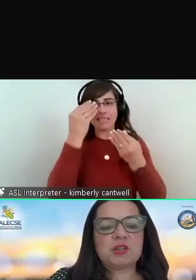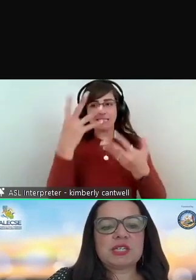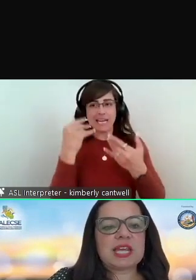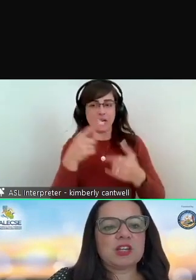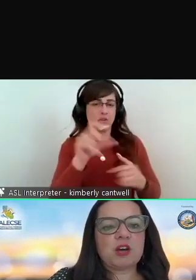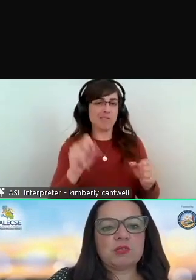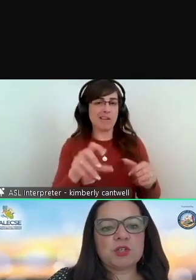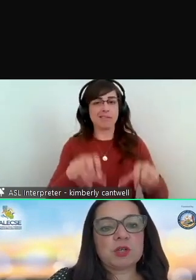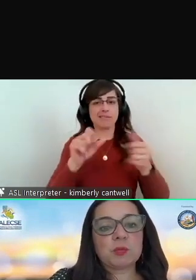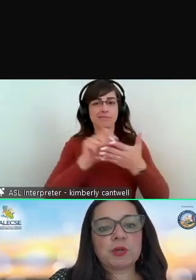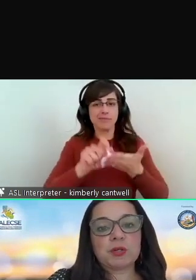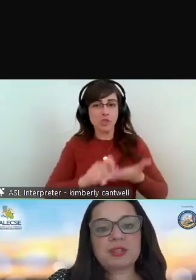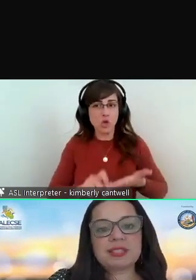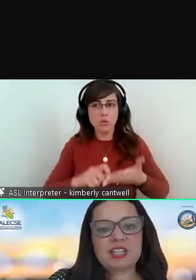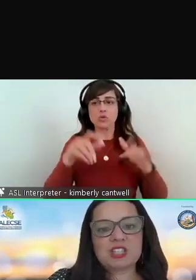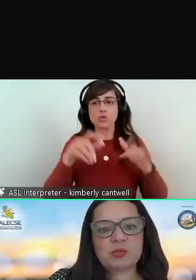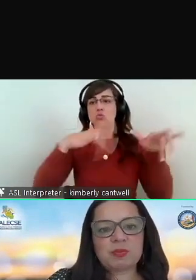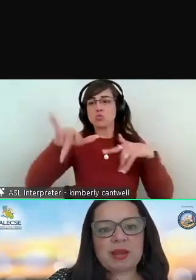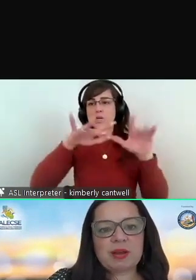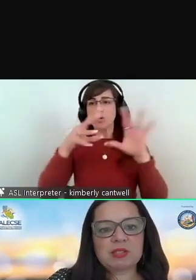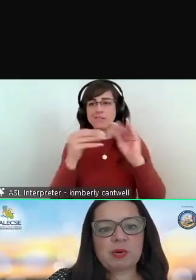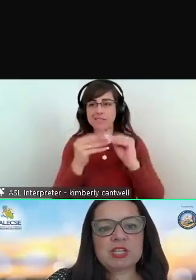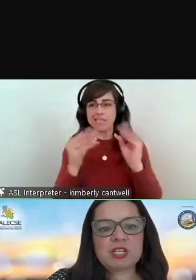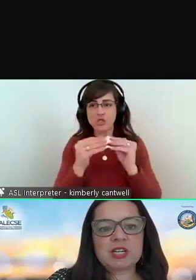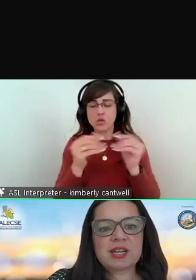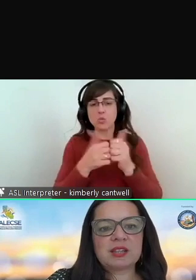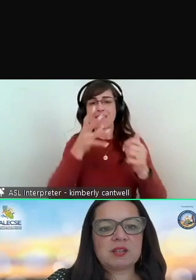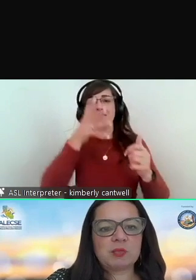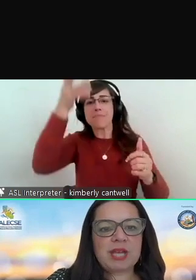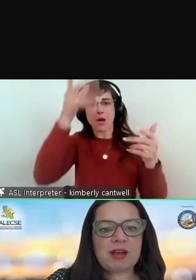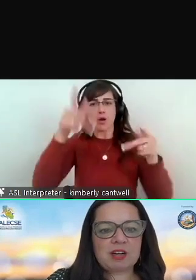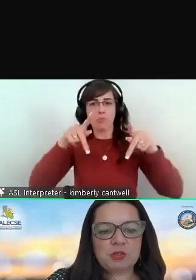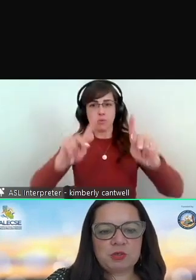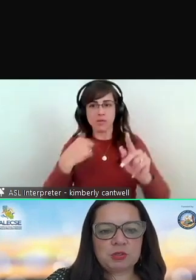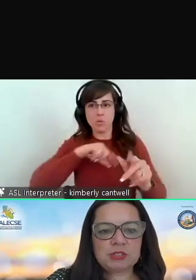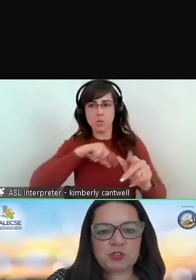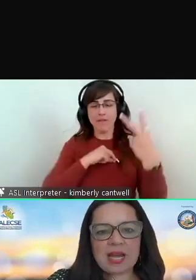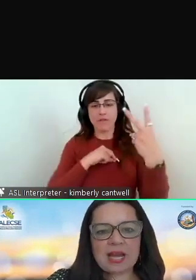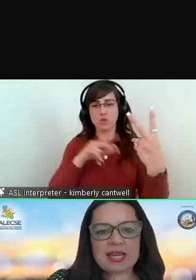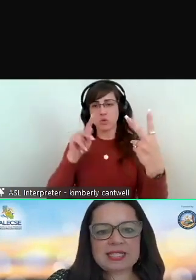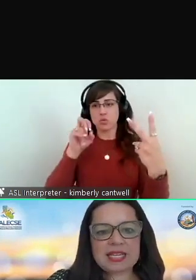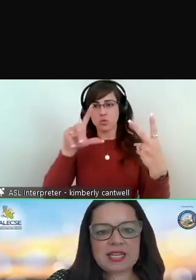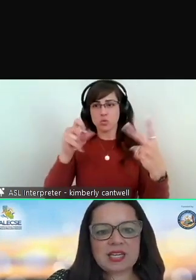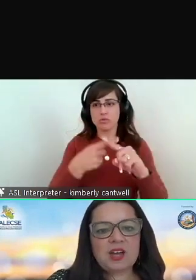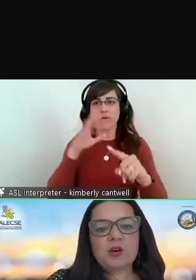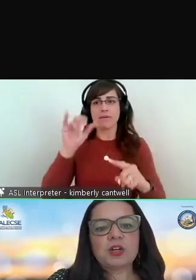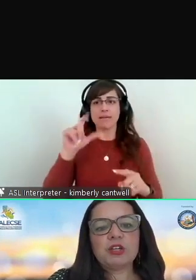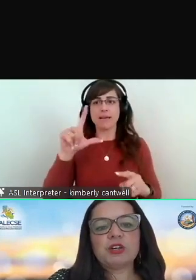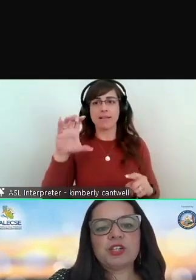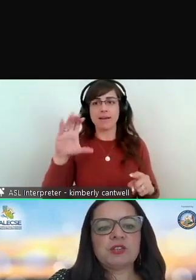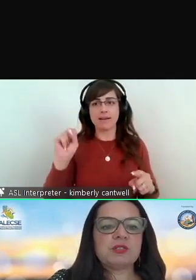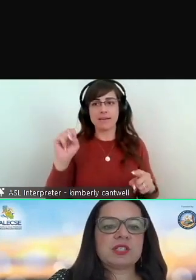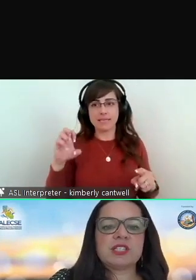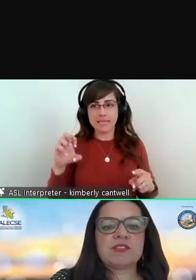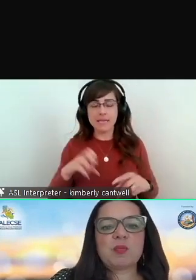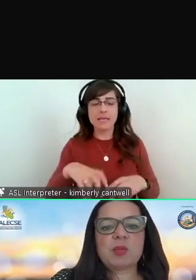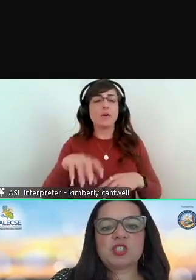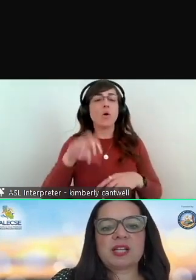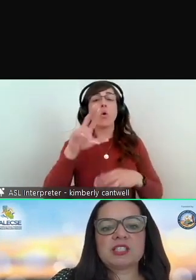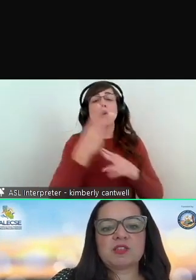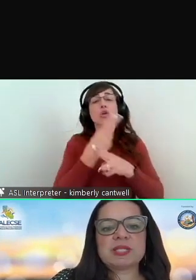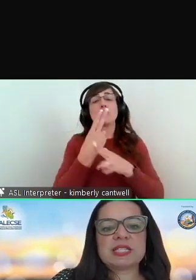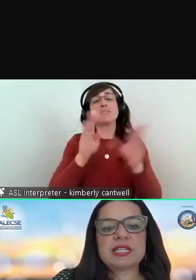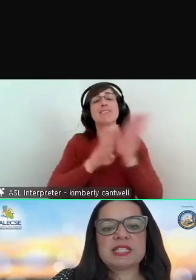So you can take notes, you can record the session with parent permission, that we have our 2 tools from CalECSE, or you can use the